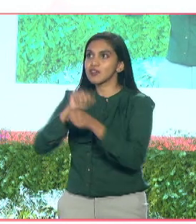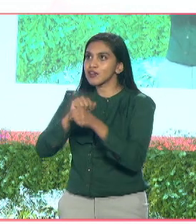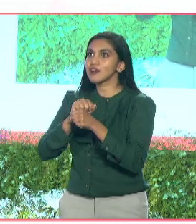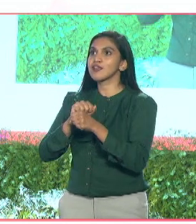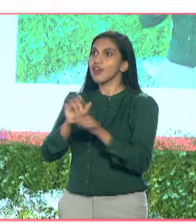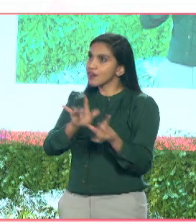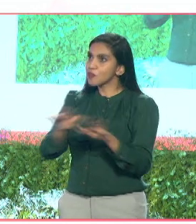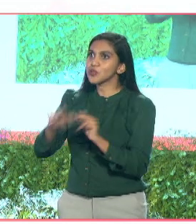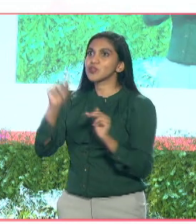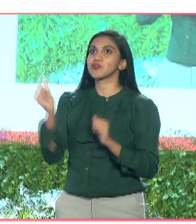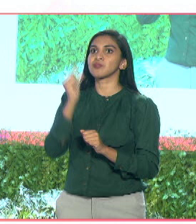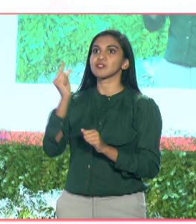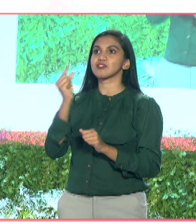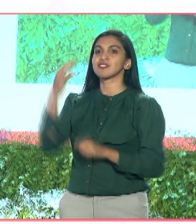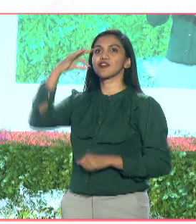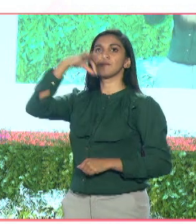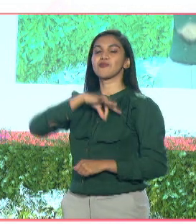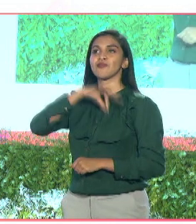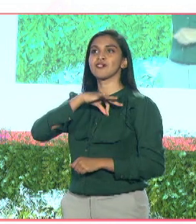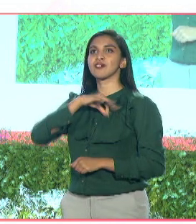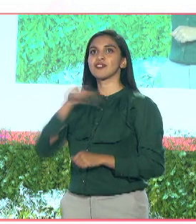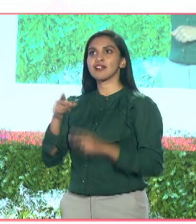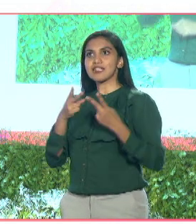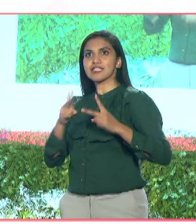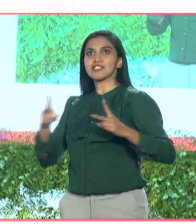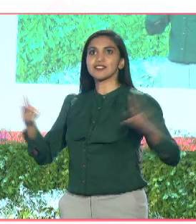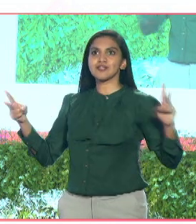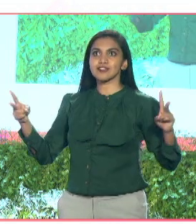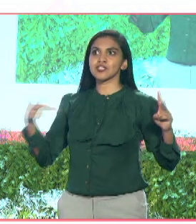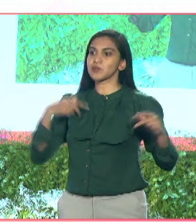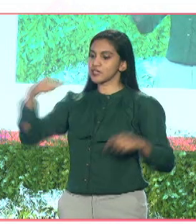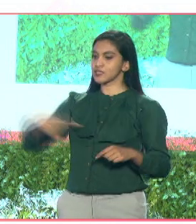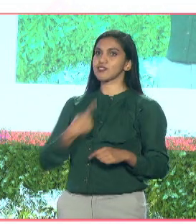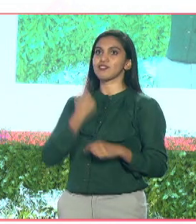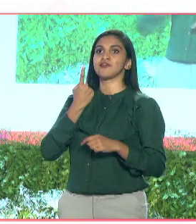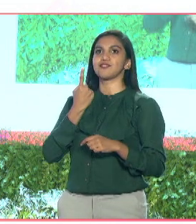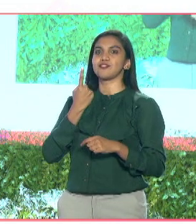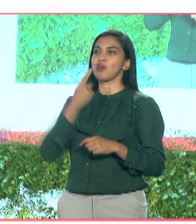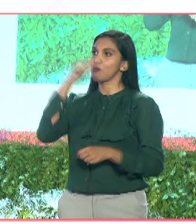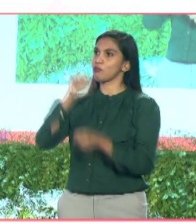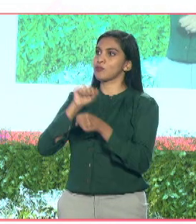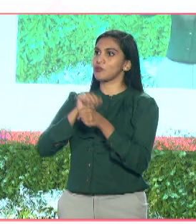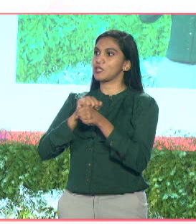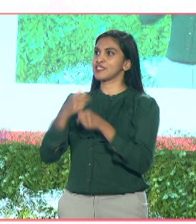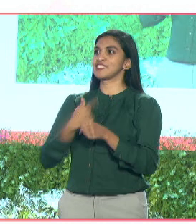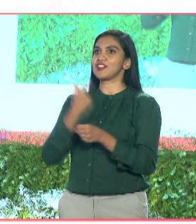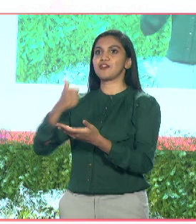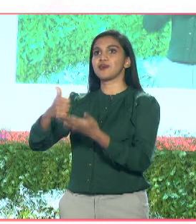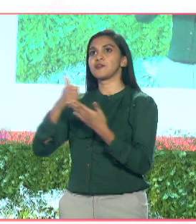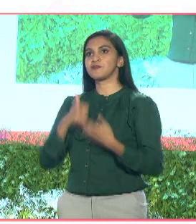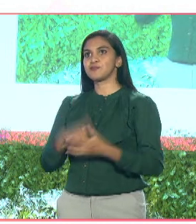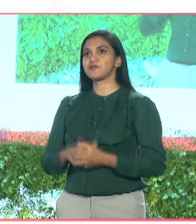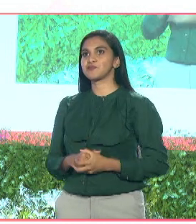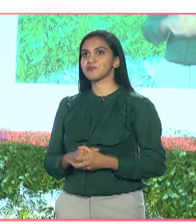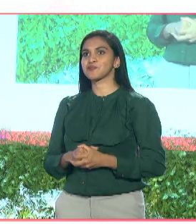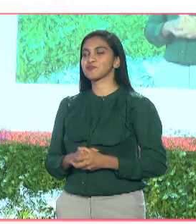everywhere. So that's the no, the type of independency that this device has brought. Okay,